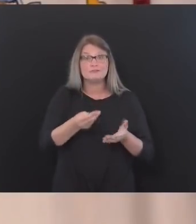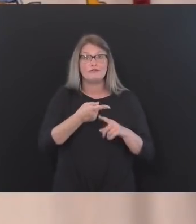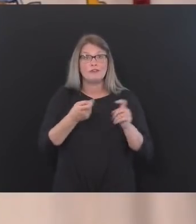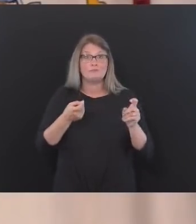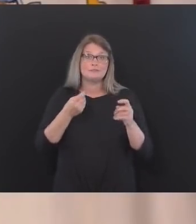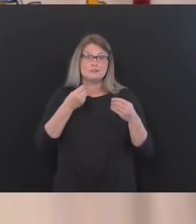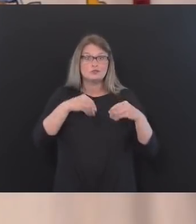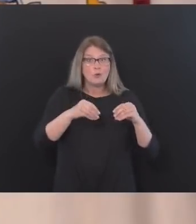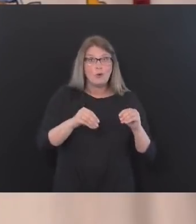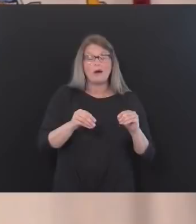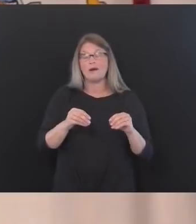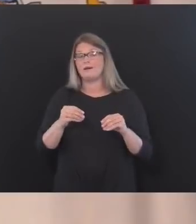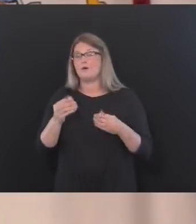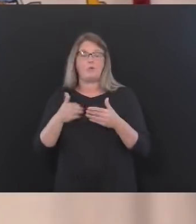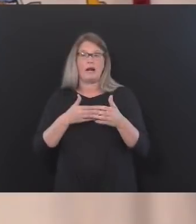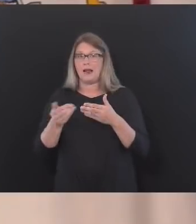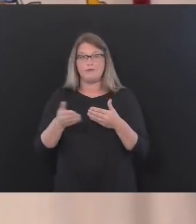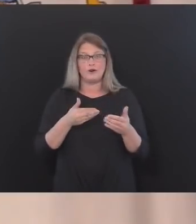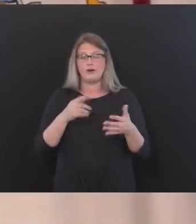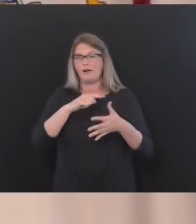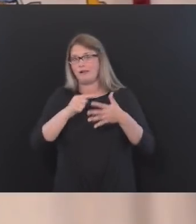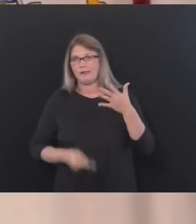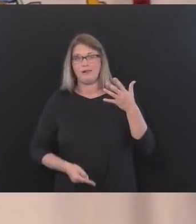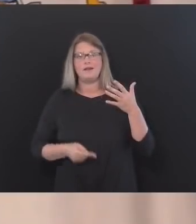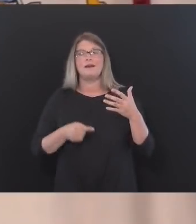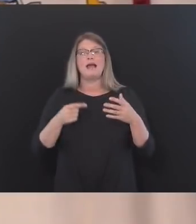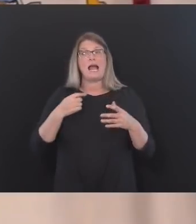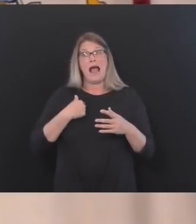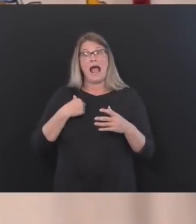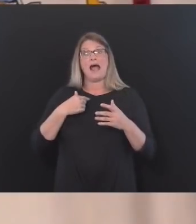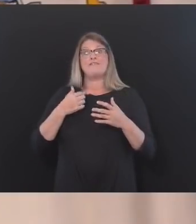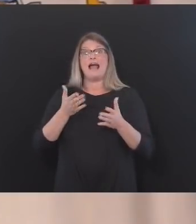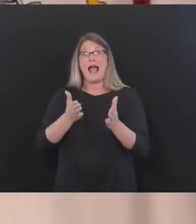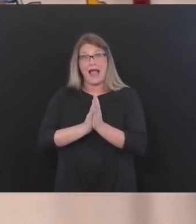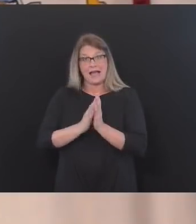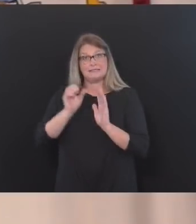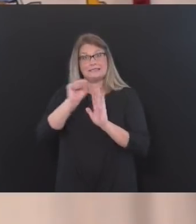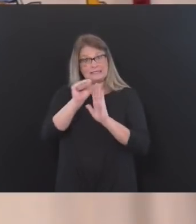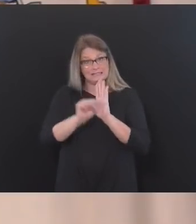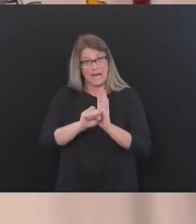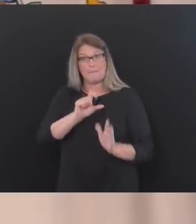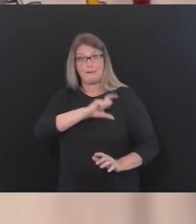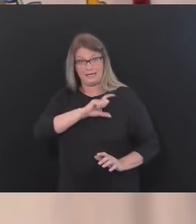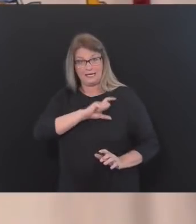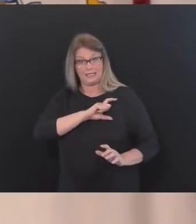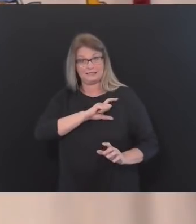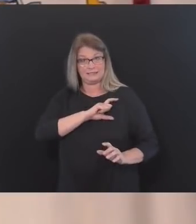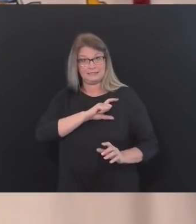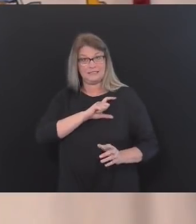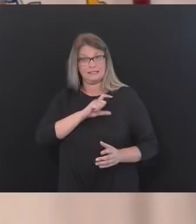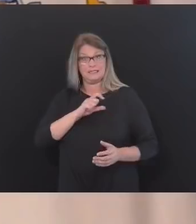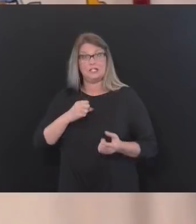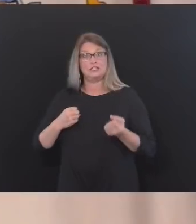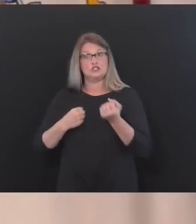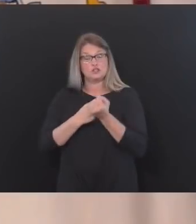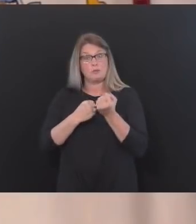I'm directing the West Virginia State Police to assist with enforcement of local county